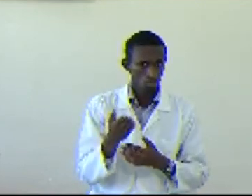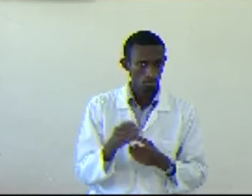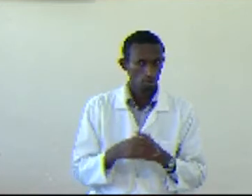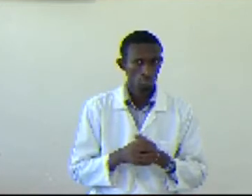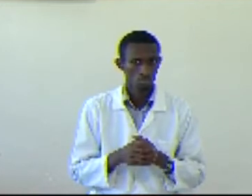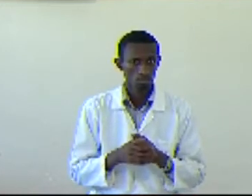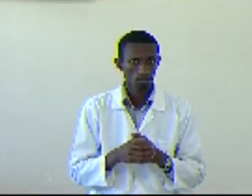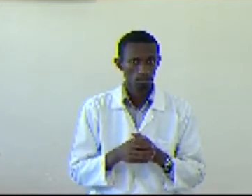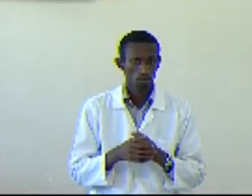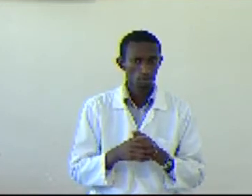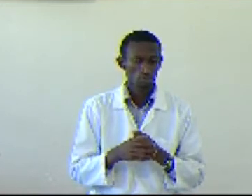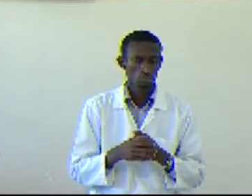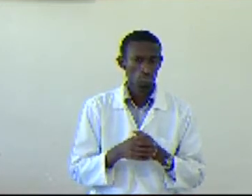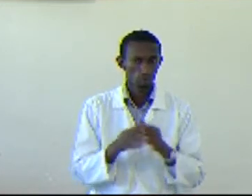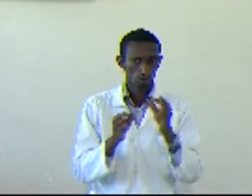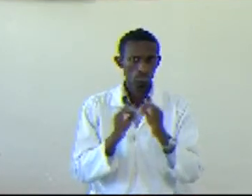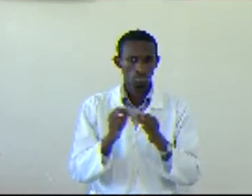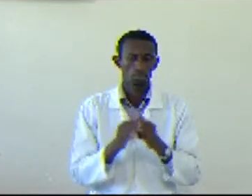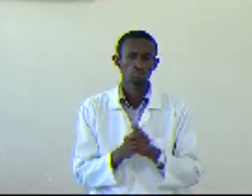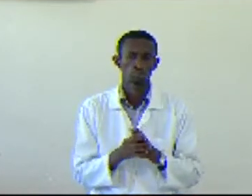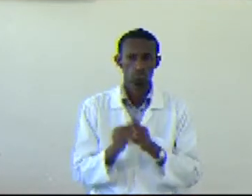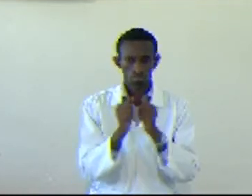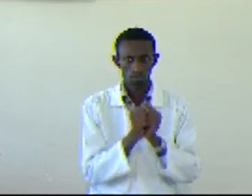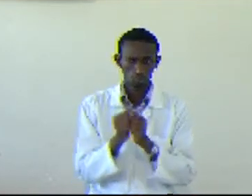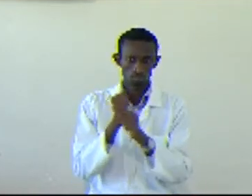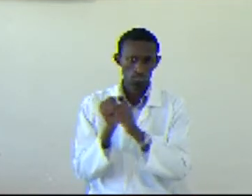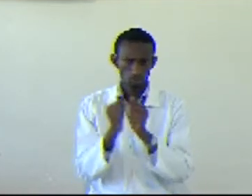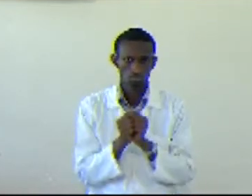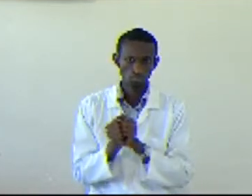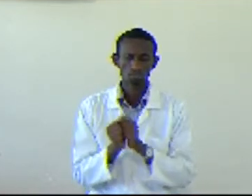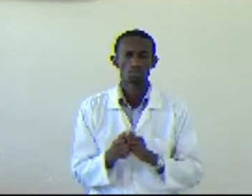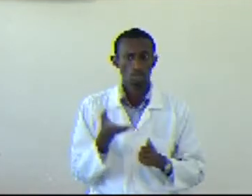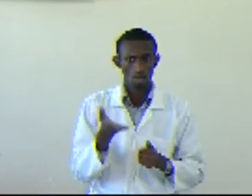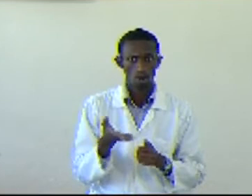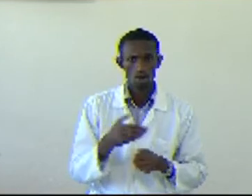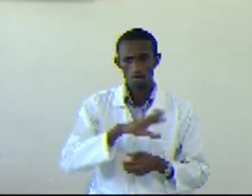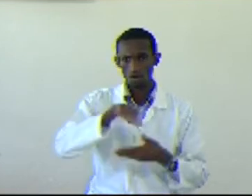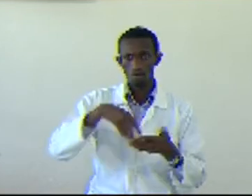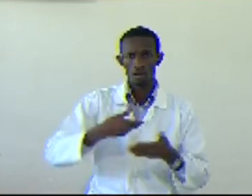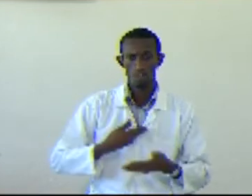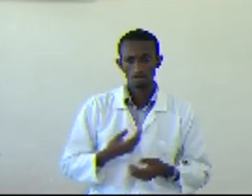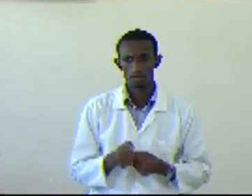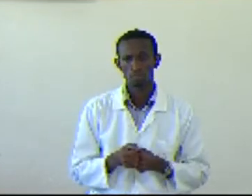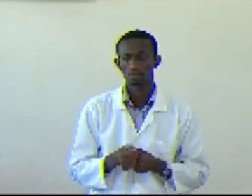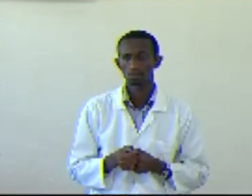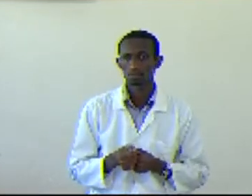the expression, of course. So let's do that together now. So here we have, as what you